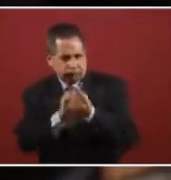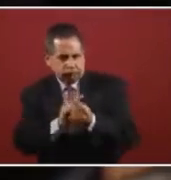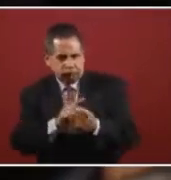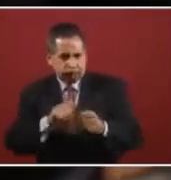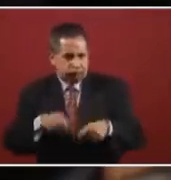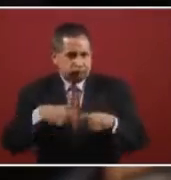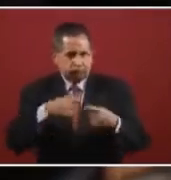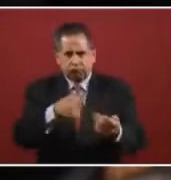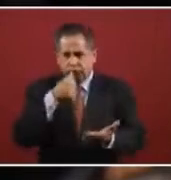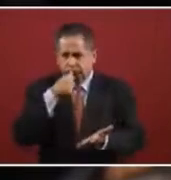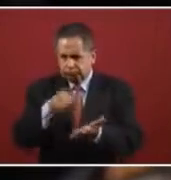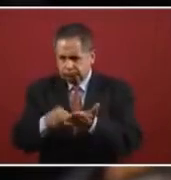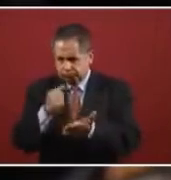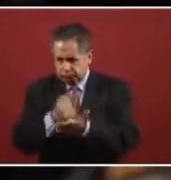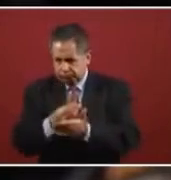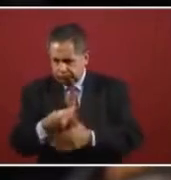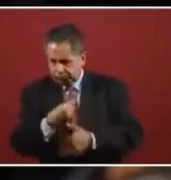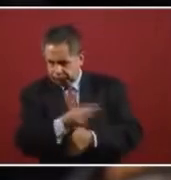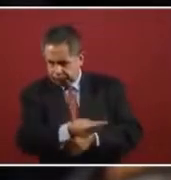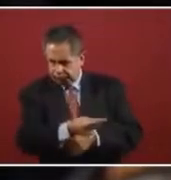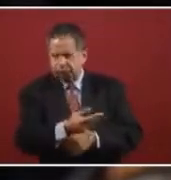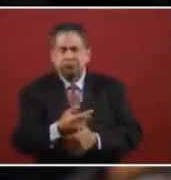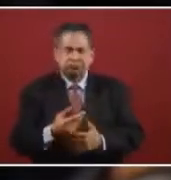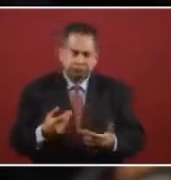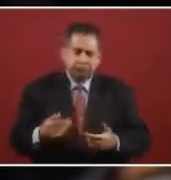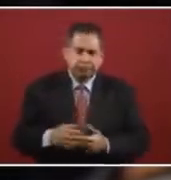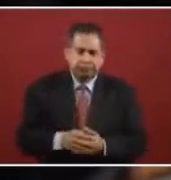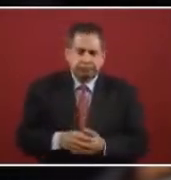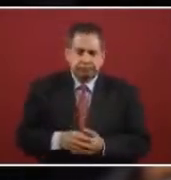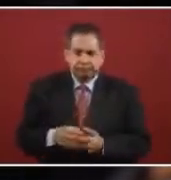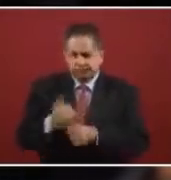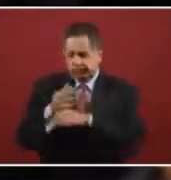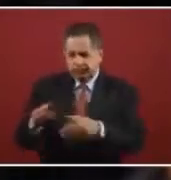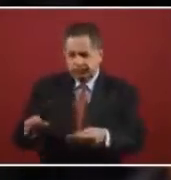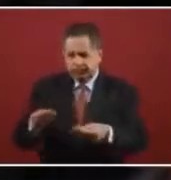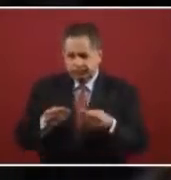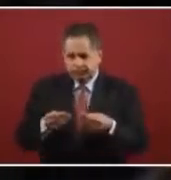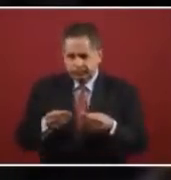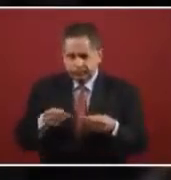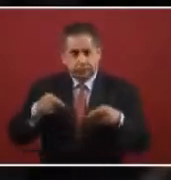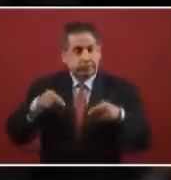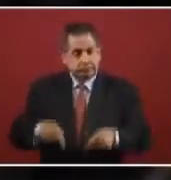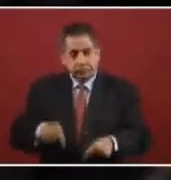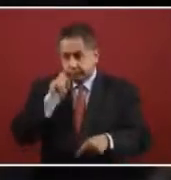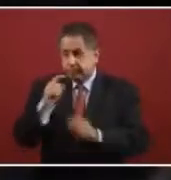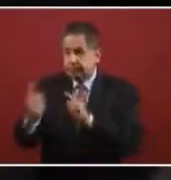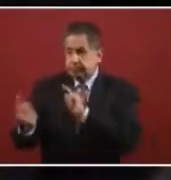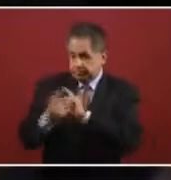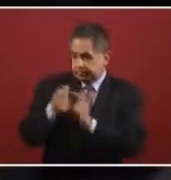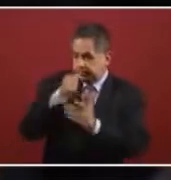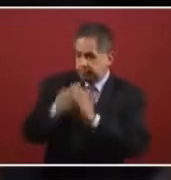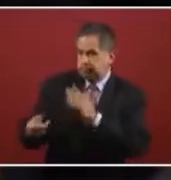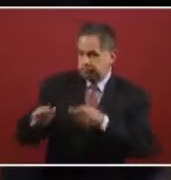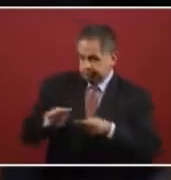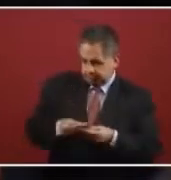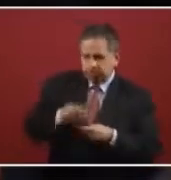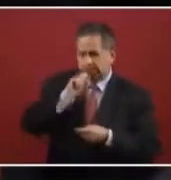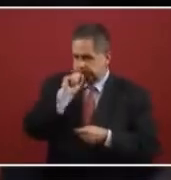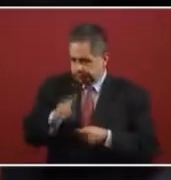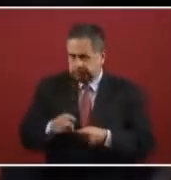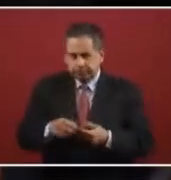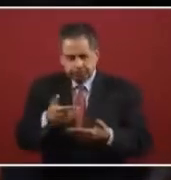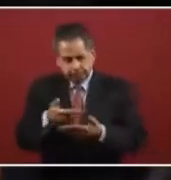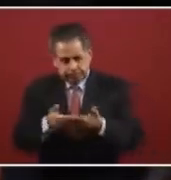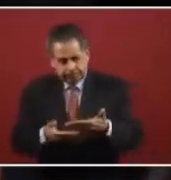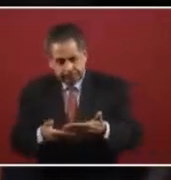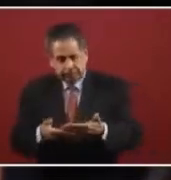you, and they gave you a letter. Esa información después ya llegó aquí también a atención ciudadana. And that information later was brought out here.